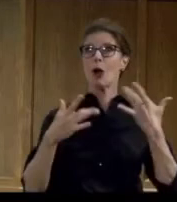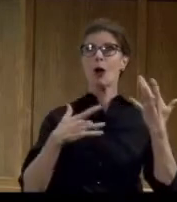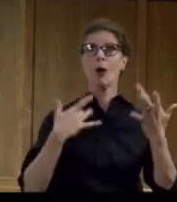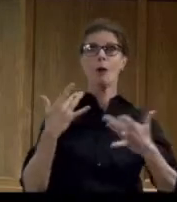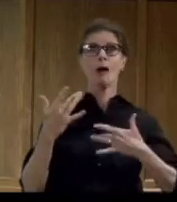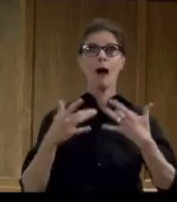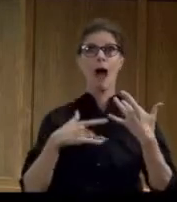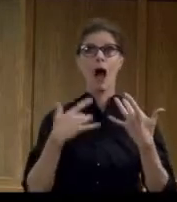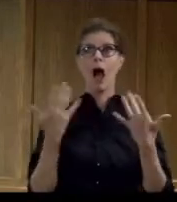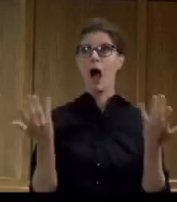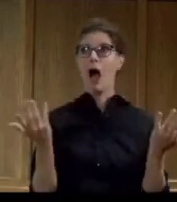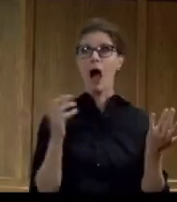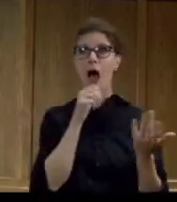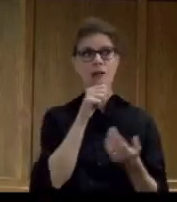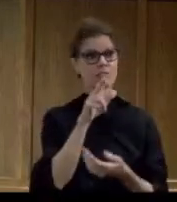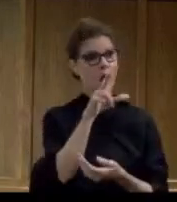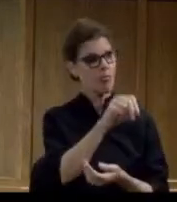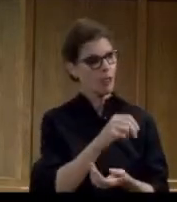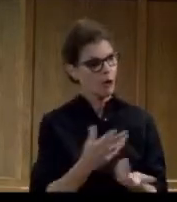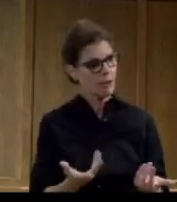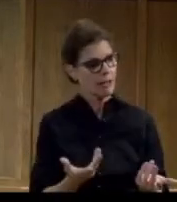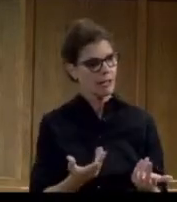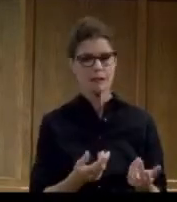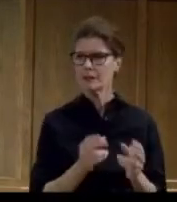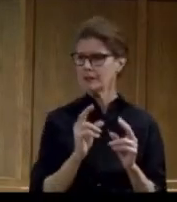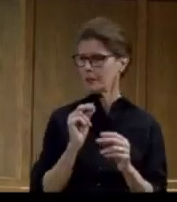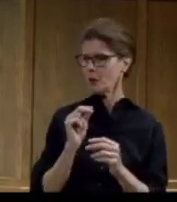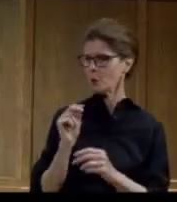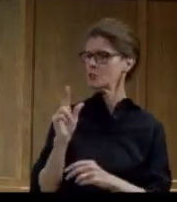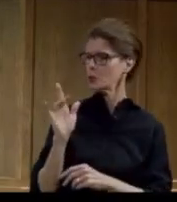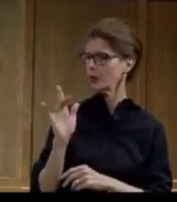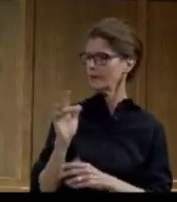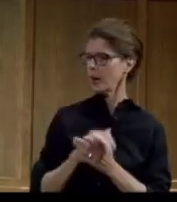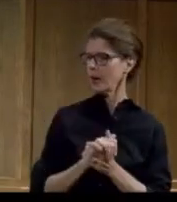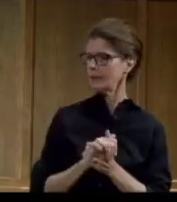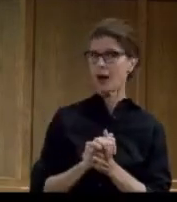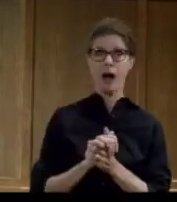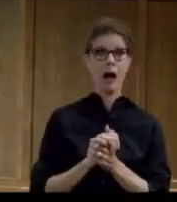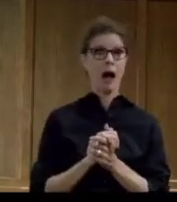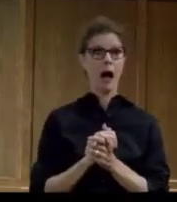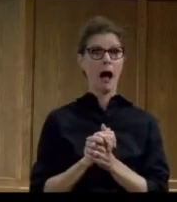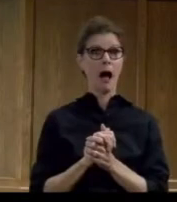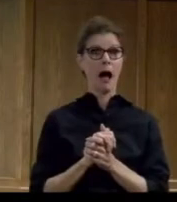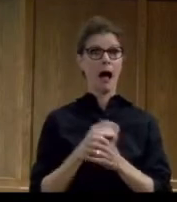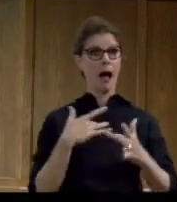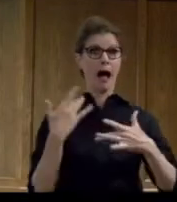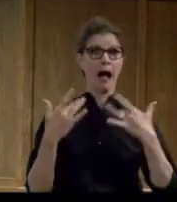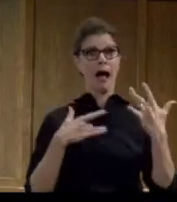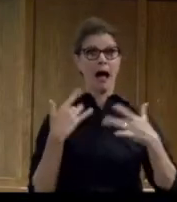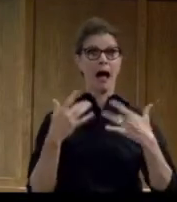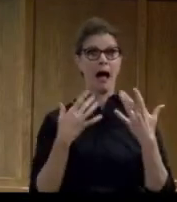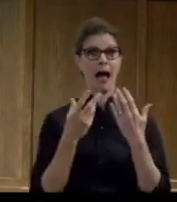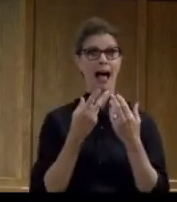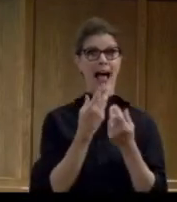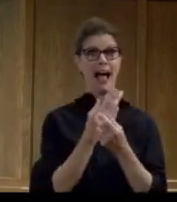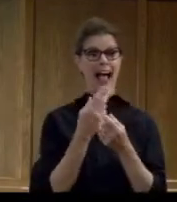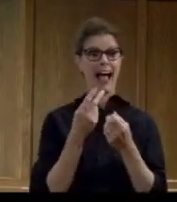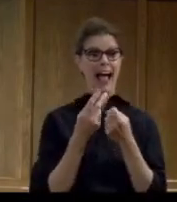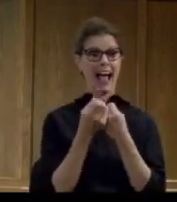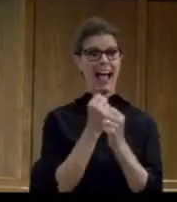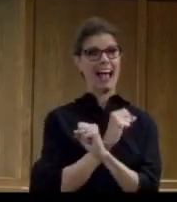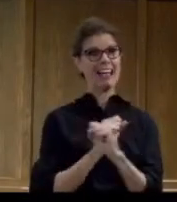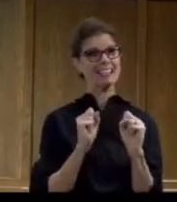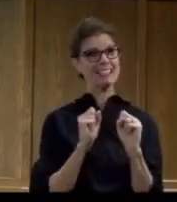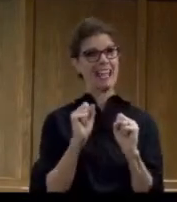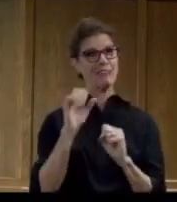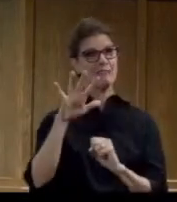I was like looking for someone to high five. Like, I was just so excited. Like, I got to save $5. Walk out into the parking lot like